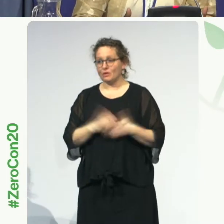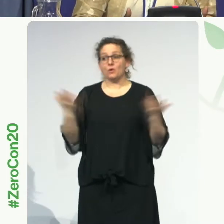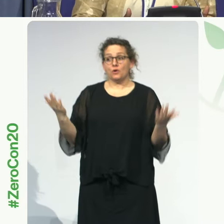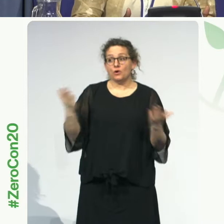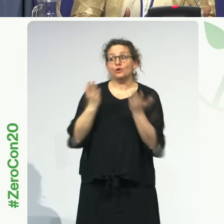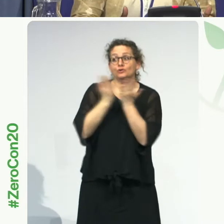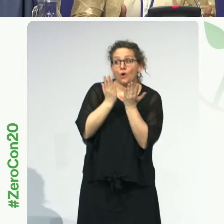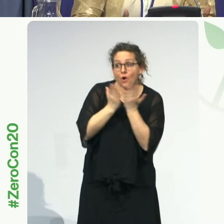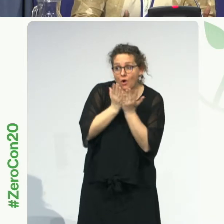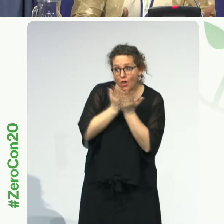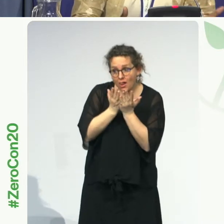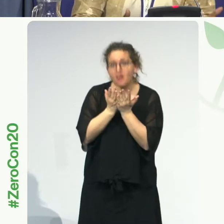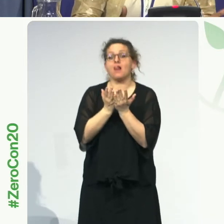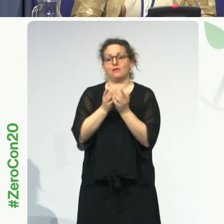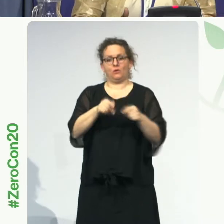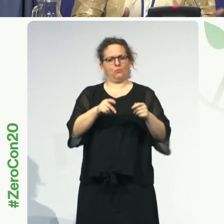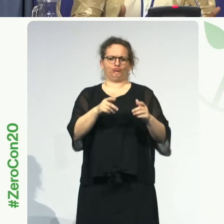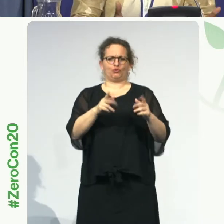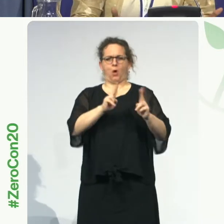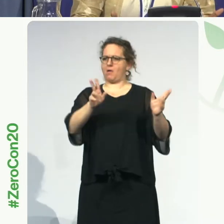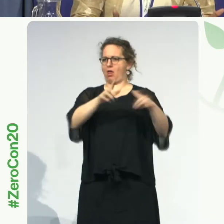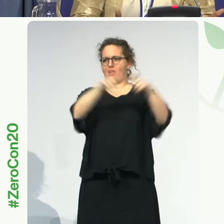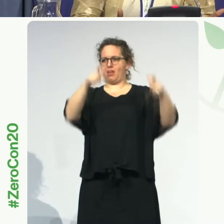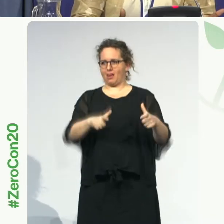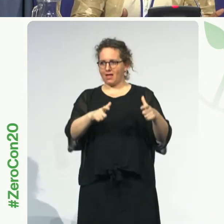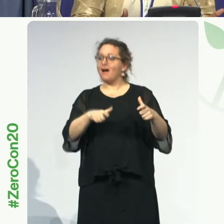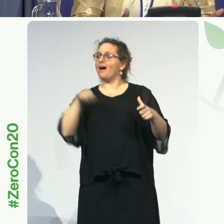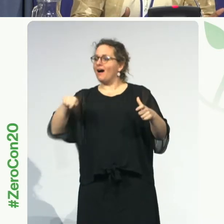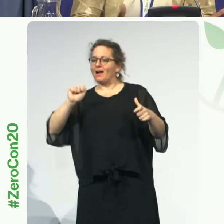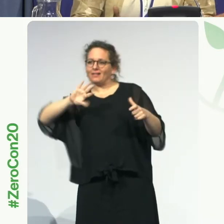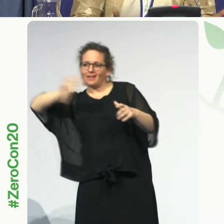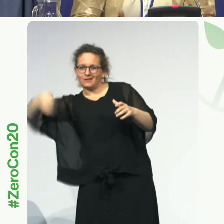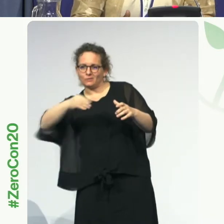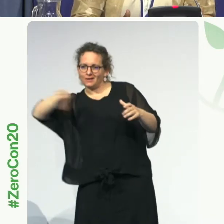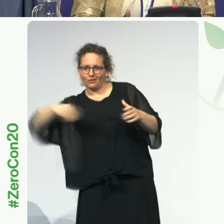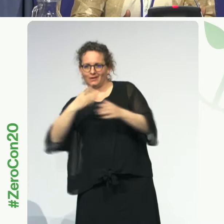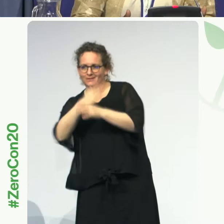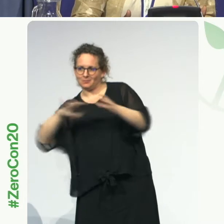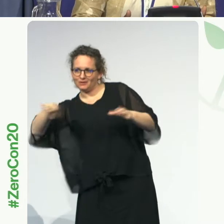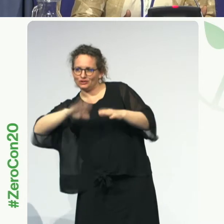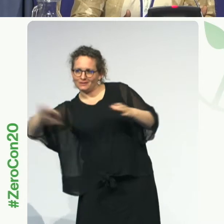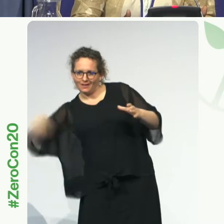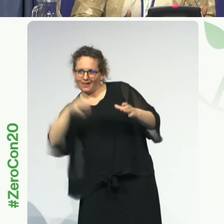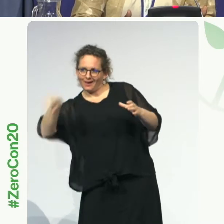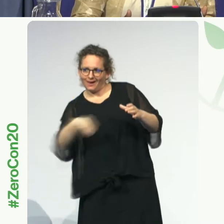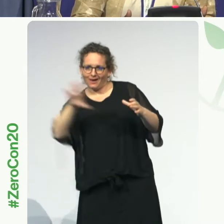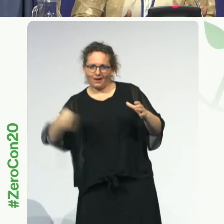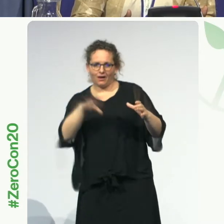same centers, we have children with and without disabilities, which makes it a best practice